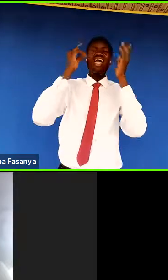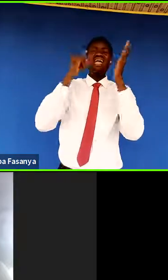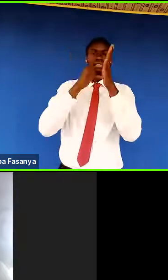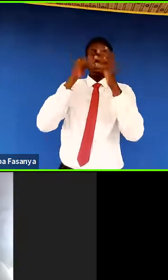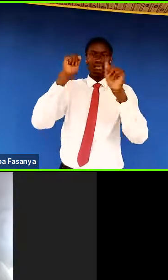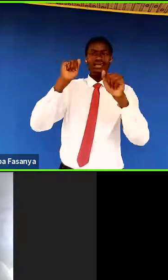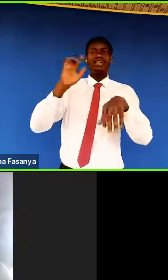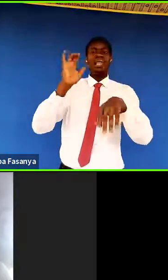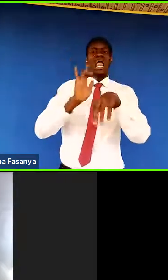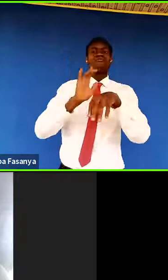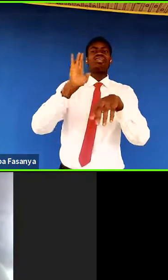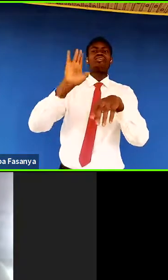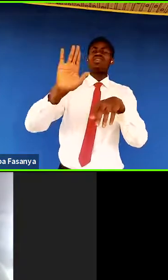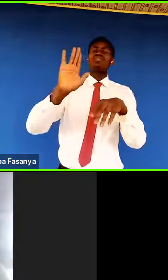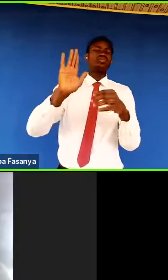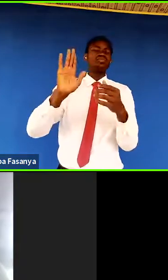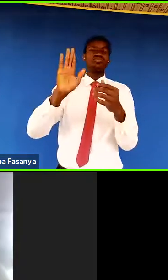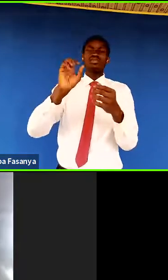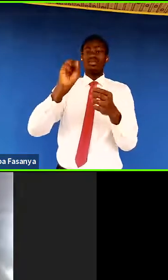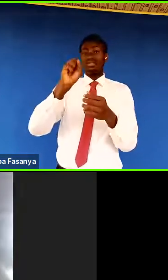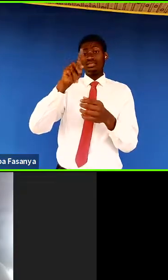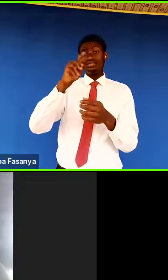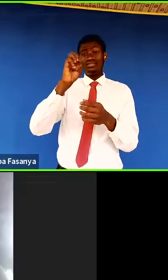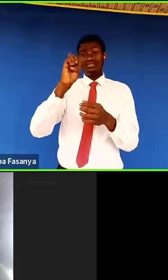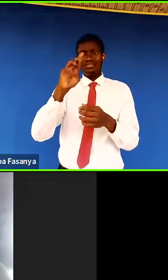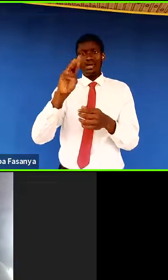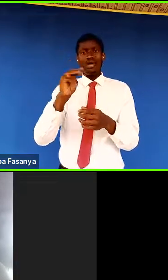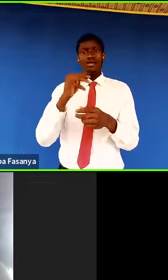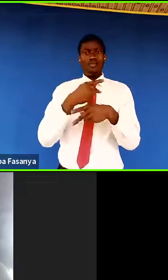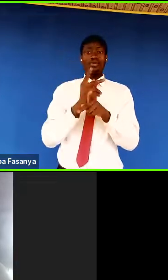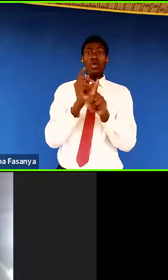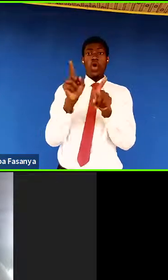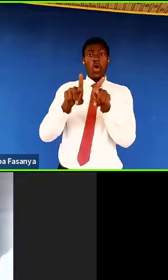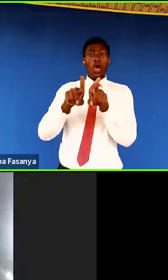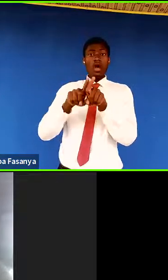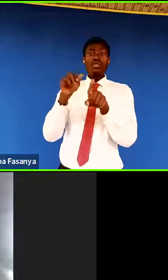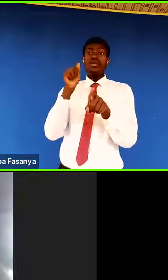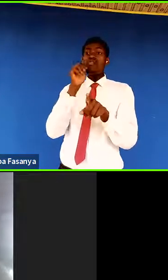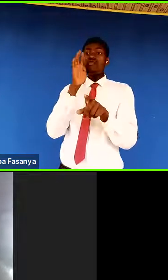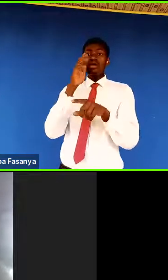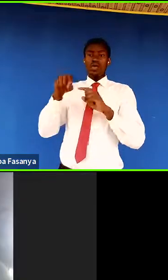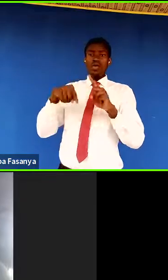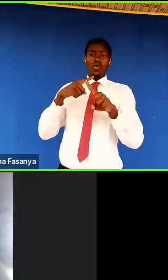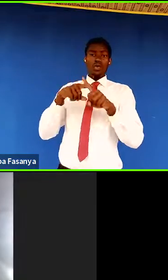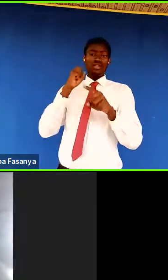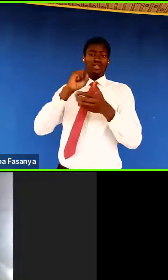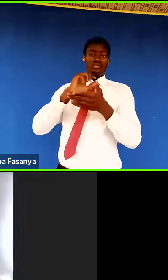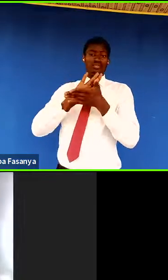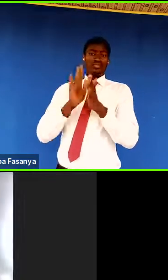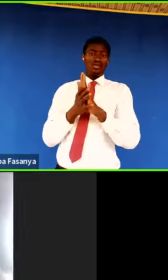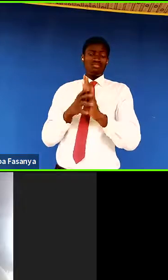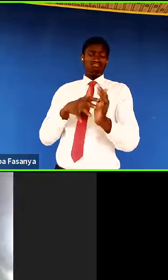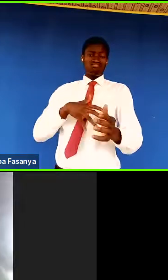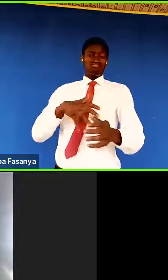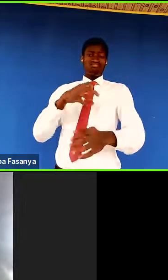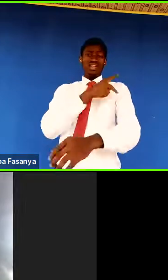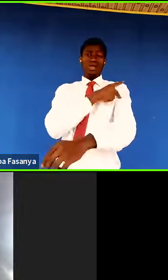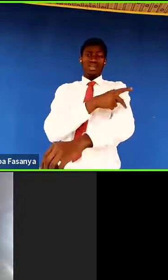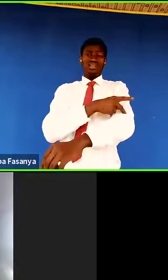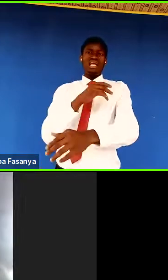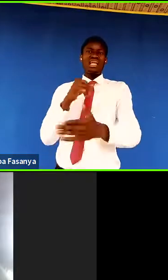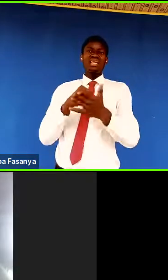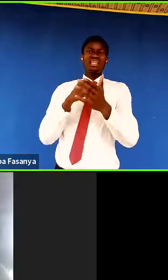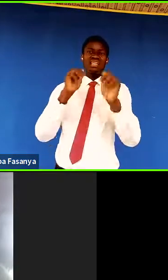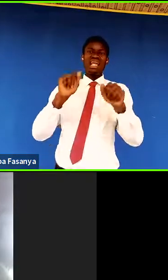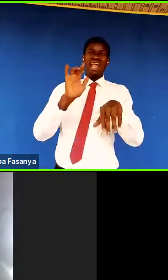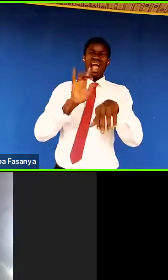the sperm production. And also for the female, even when she gets pregnant, it can affect the fetus. Okay, so our lifestyle, very,